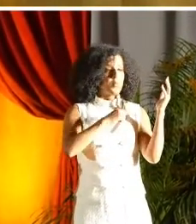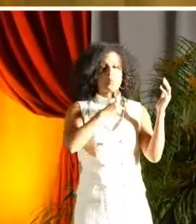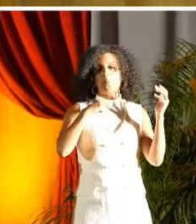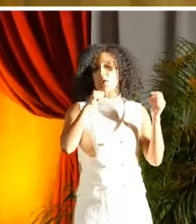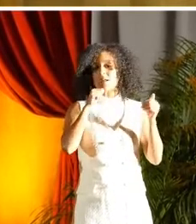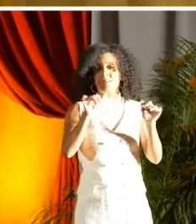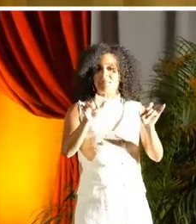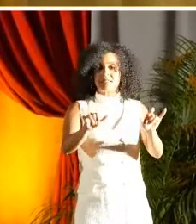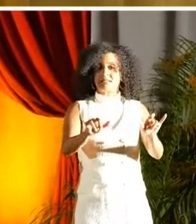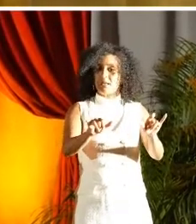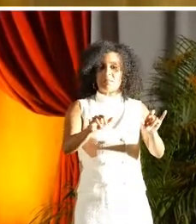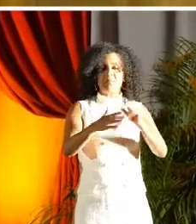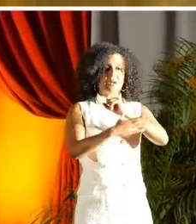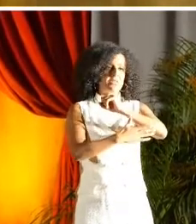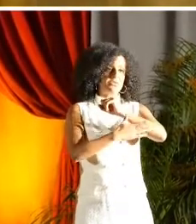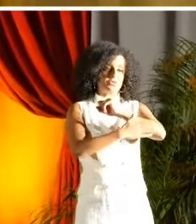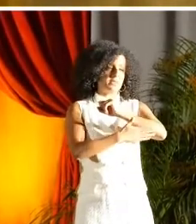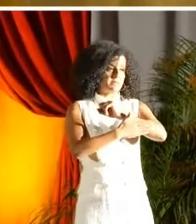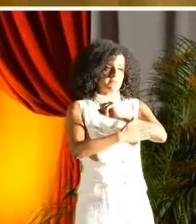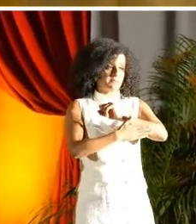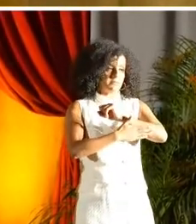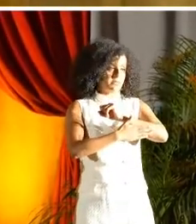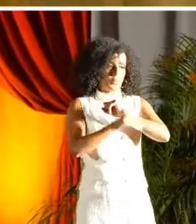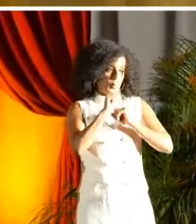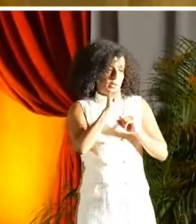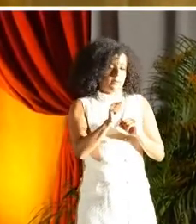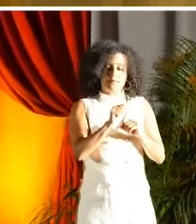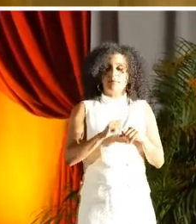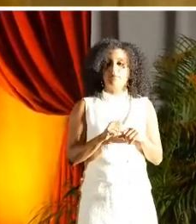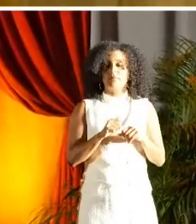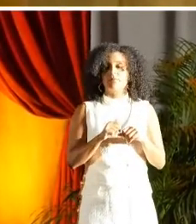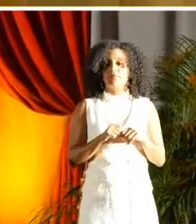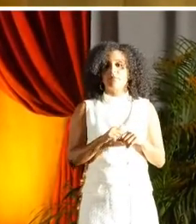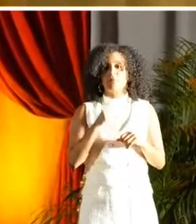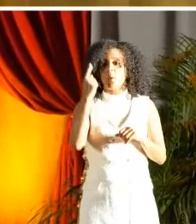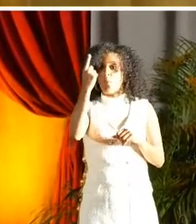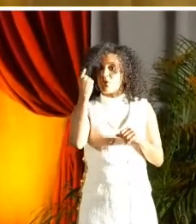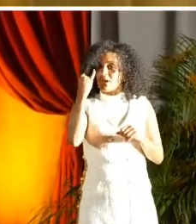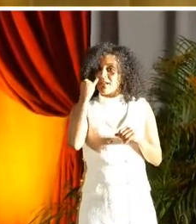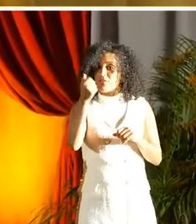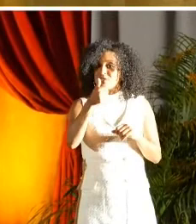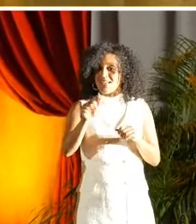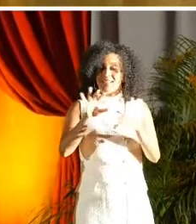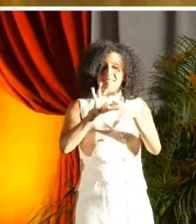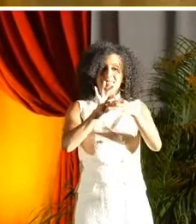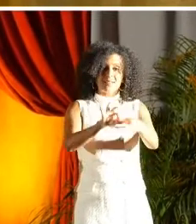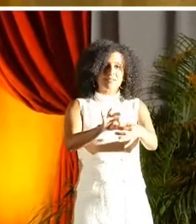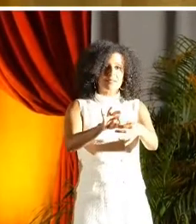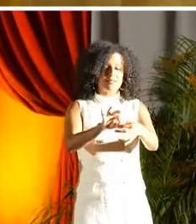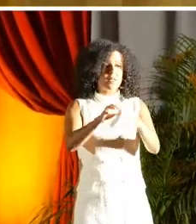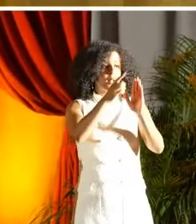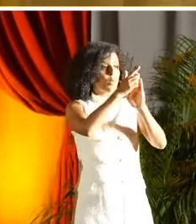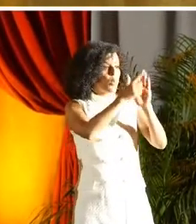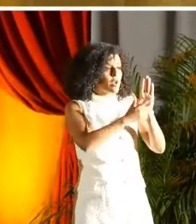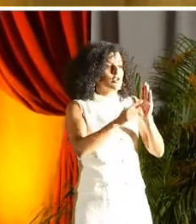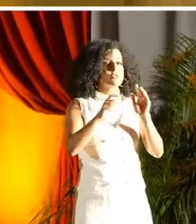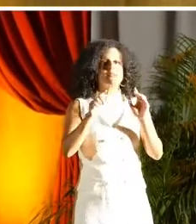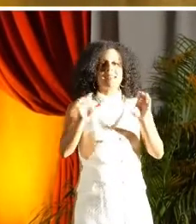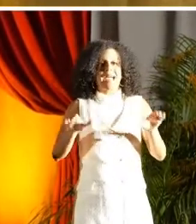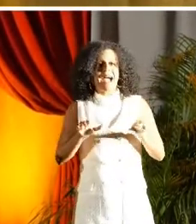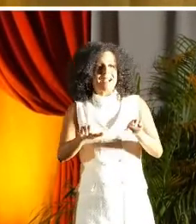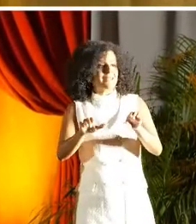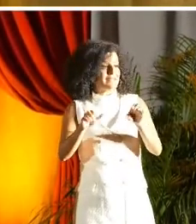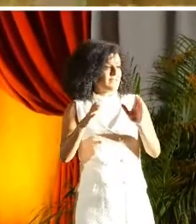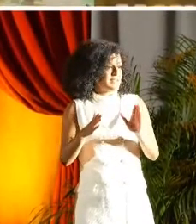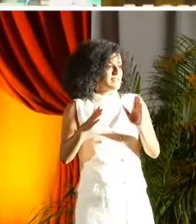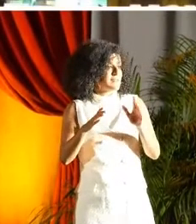wouldn't be the same country. Now, I'm wondering if there's anything really that lawyers and activists can do